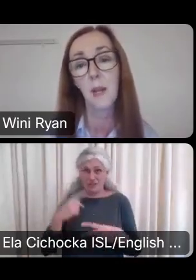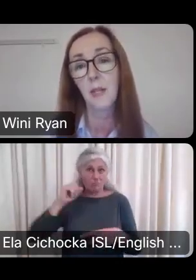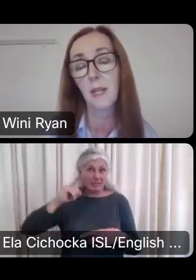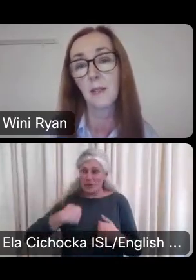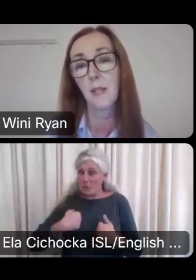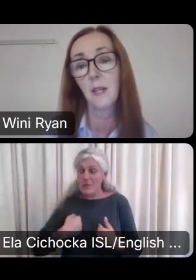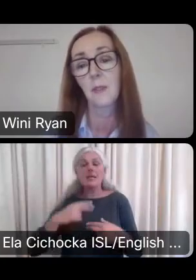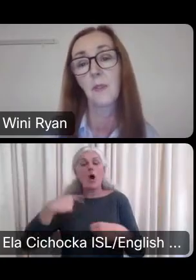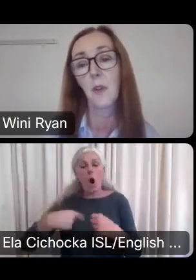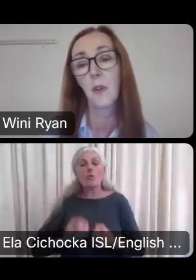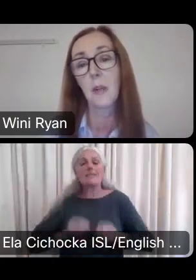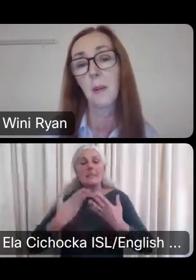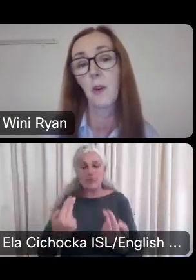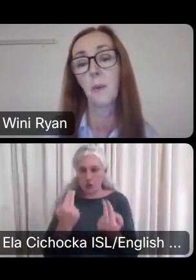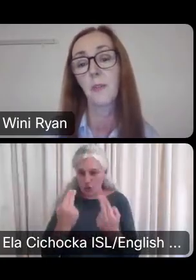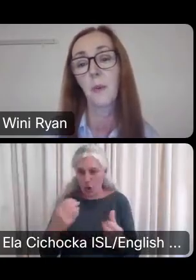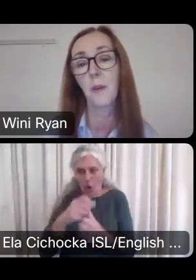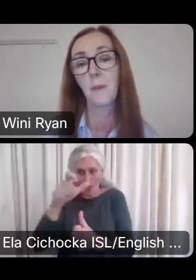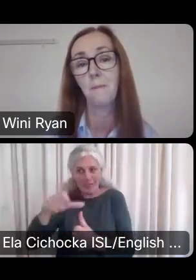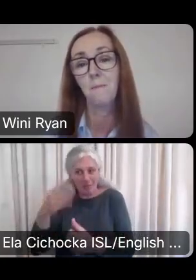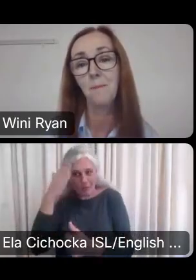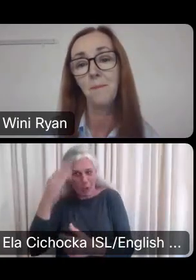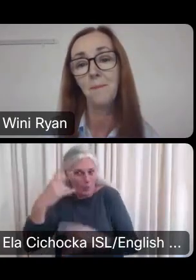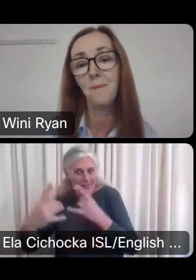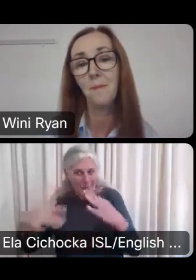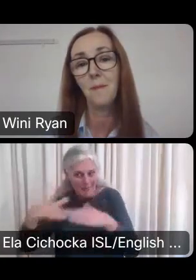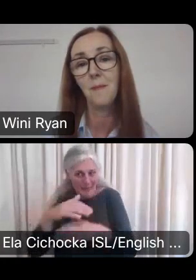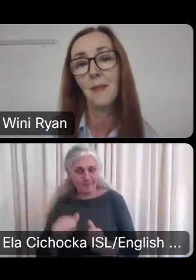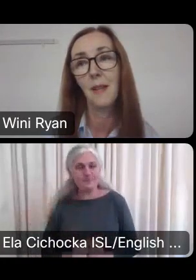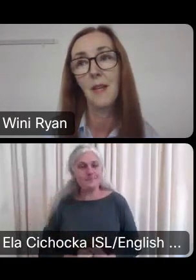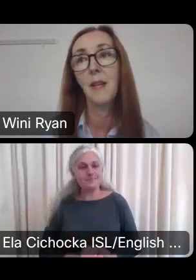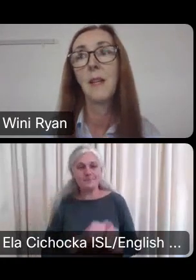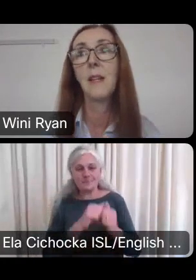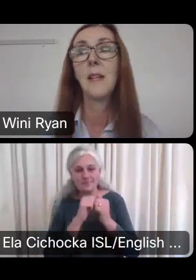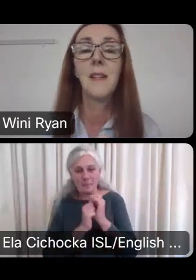express my needs so that other people know what's going on.